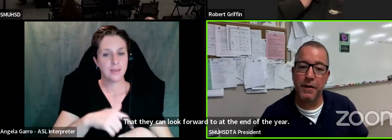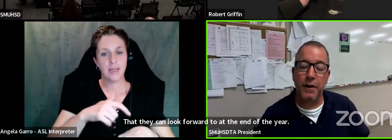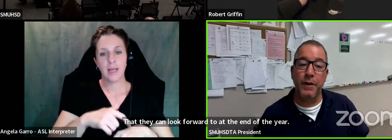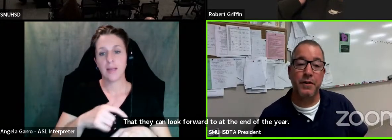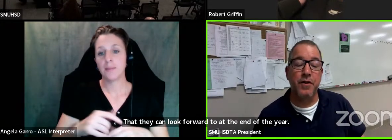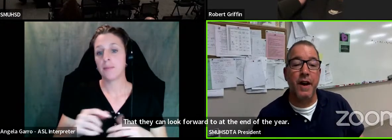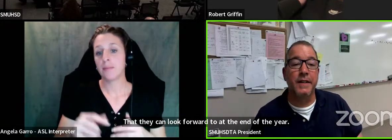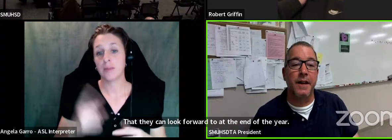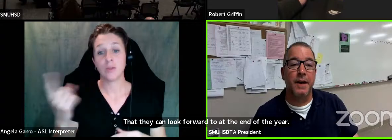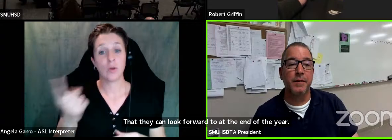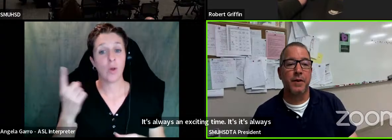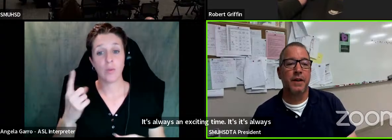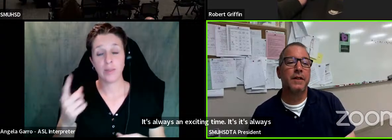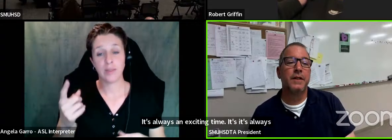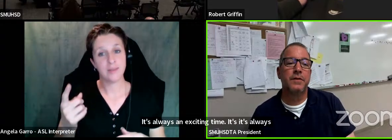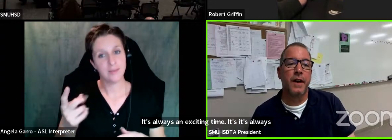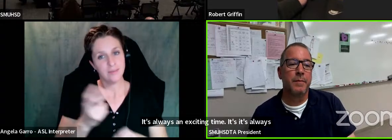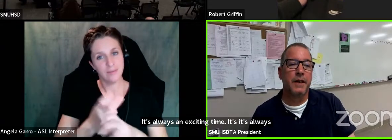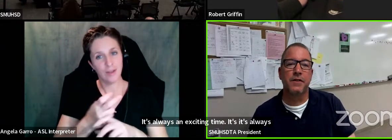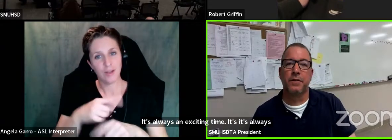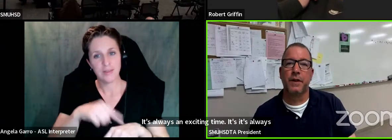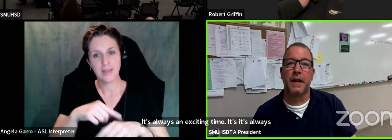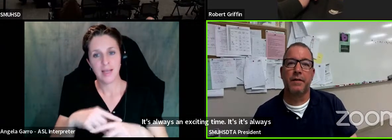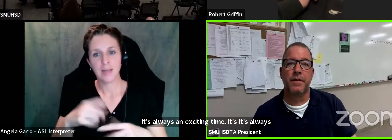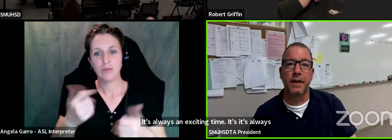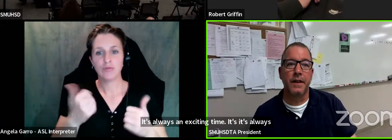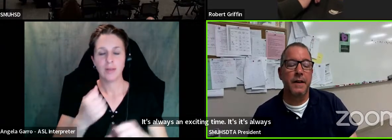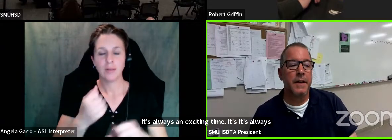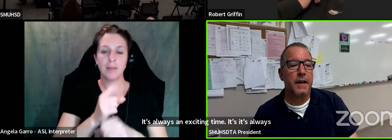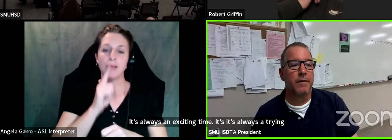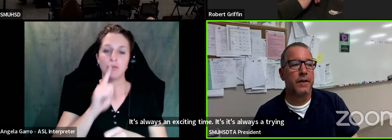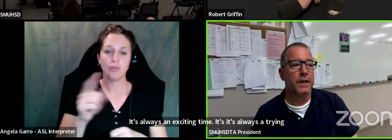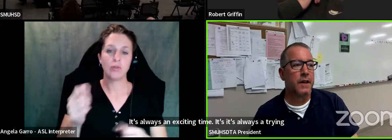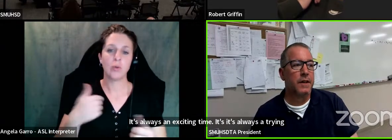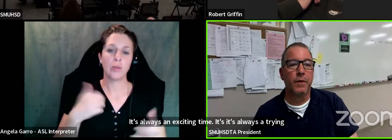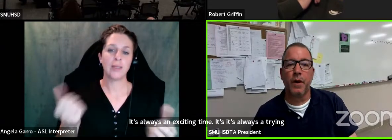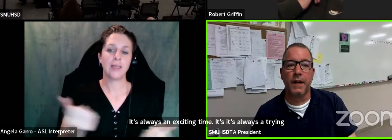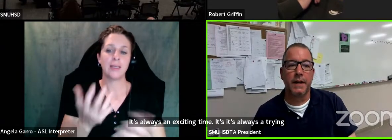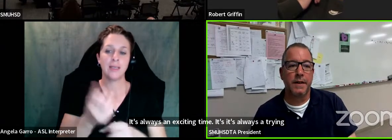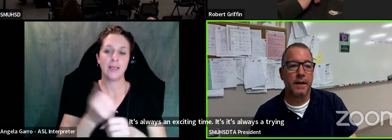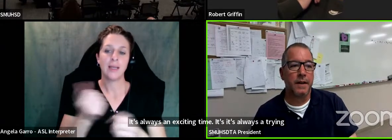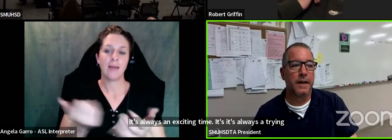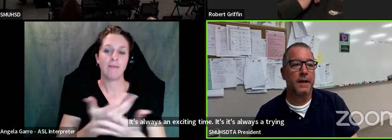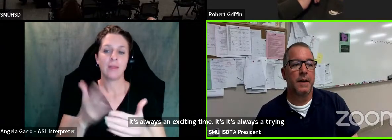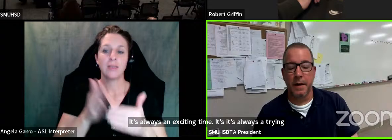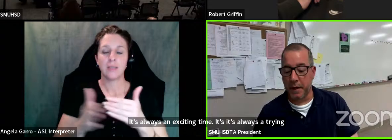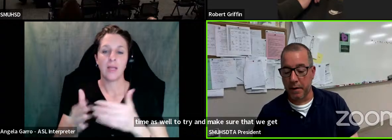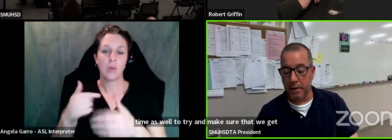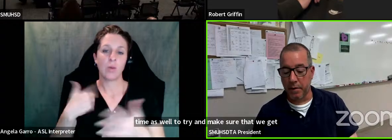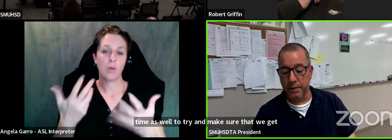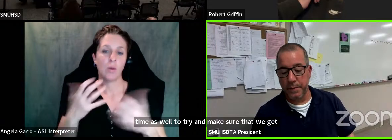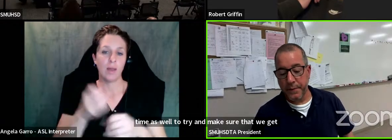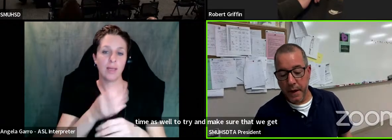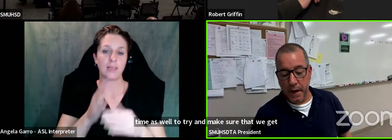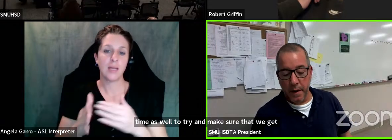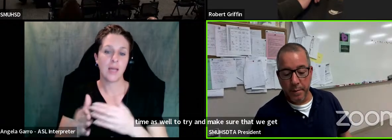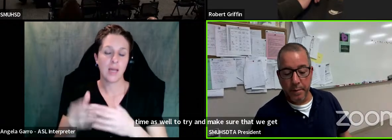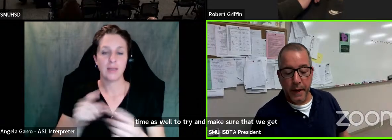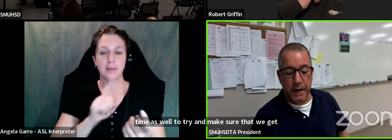It's always a trying time as well, to try and make sure that we get everything done that we want to get done and meet our